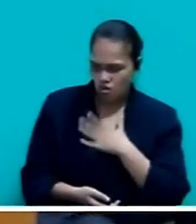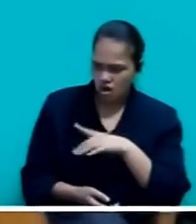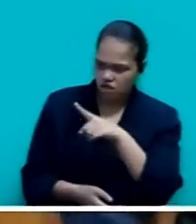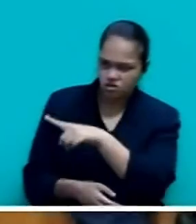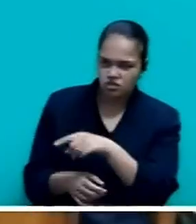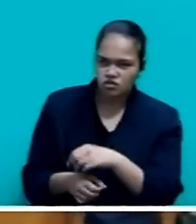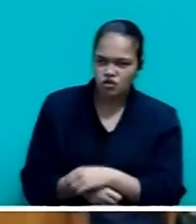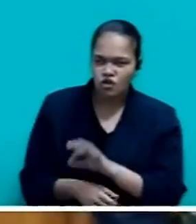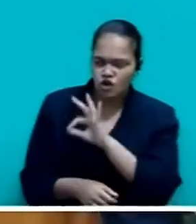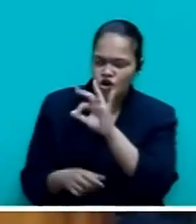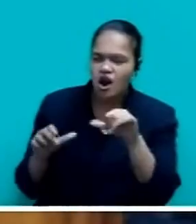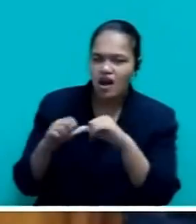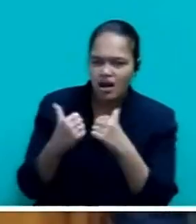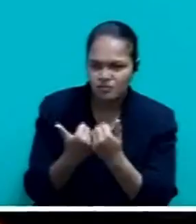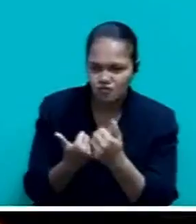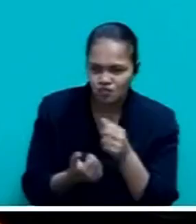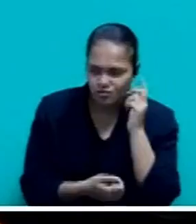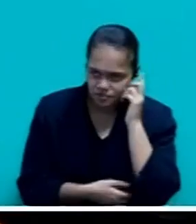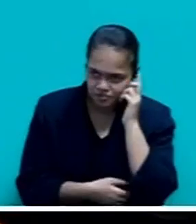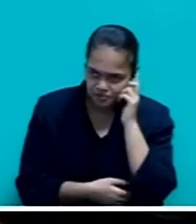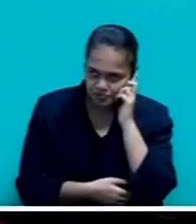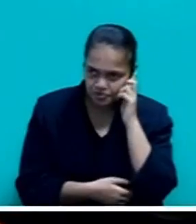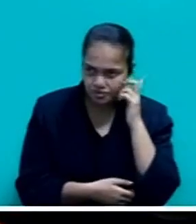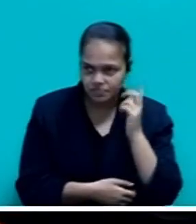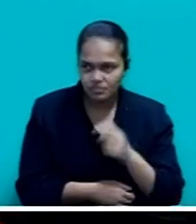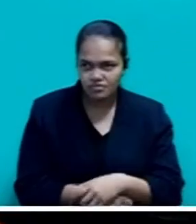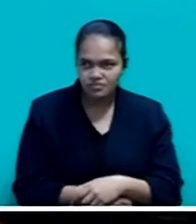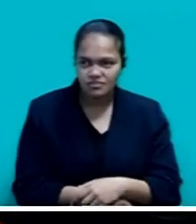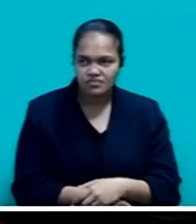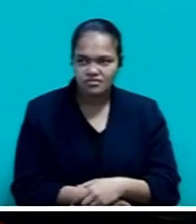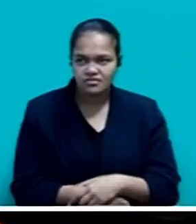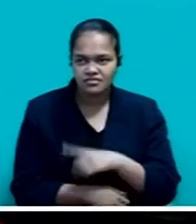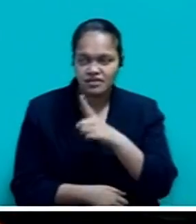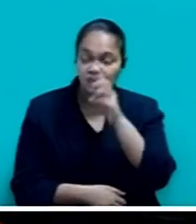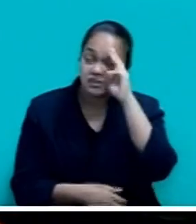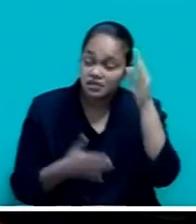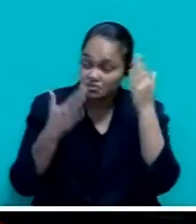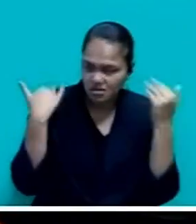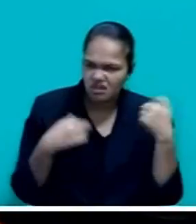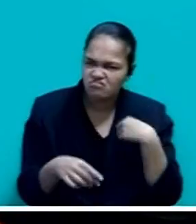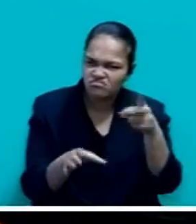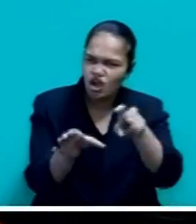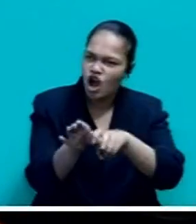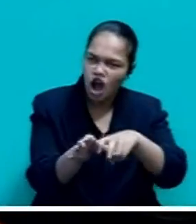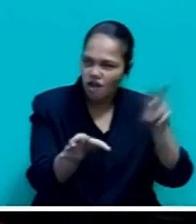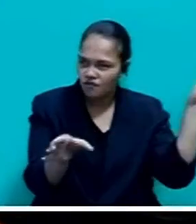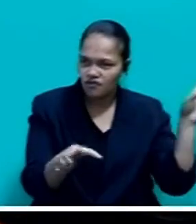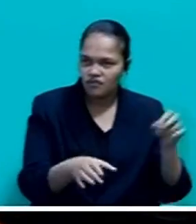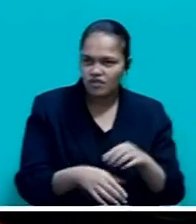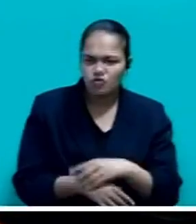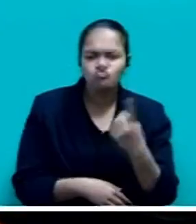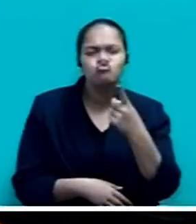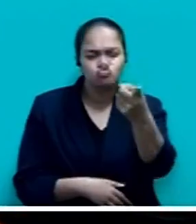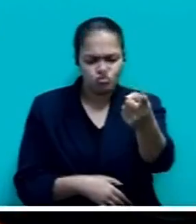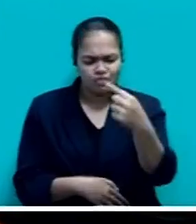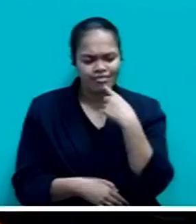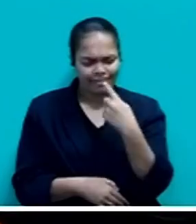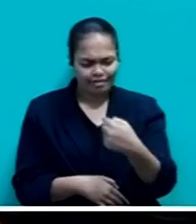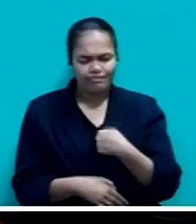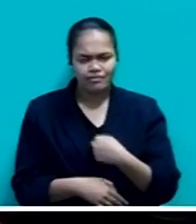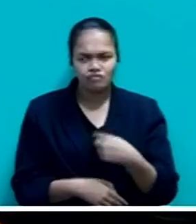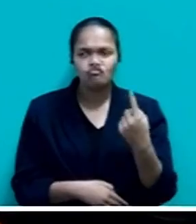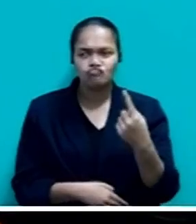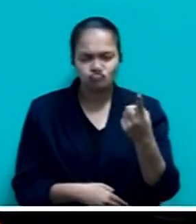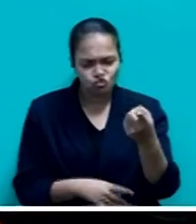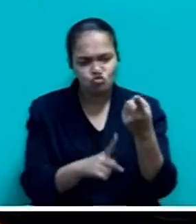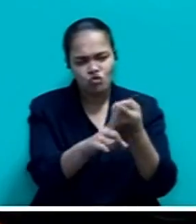Mr. Speaker, set him out. Who the hell you are? Speaker to tell me. I was